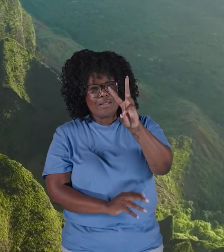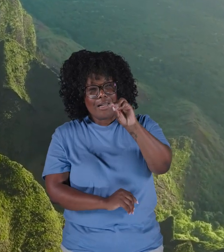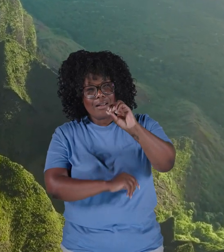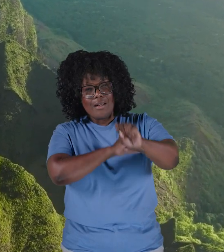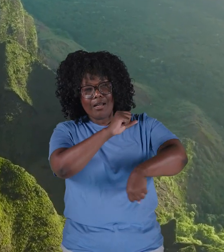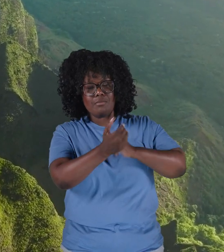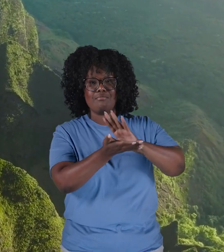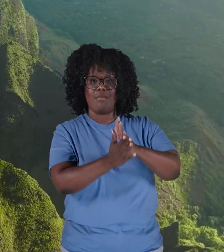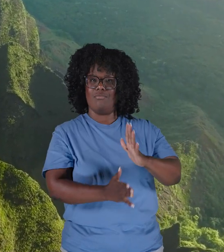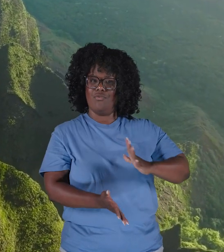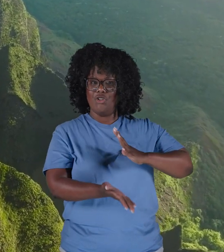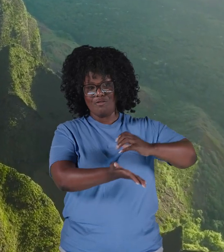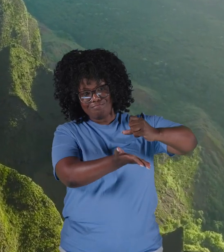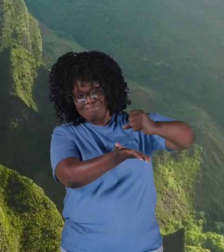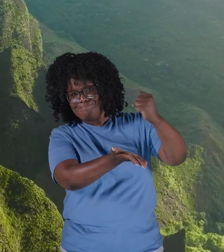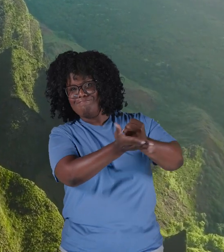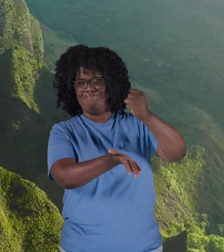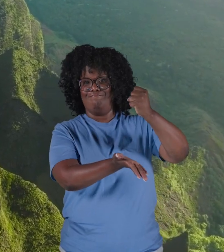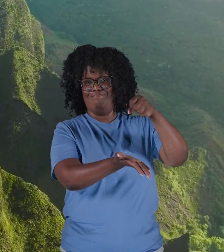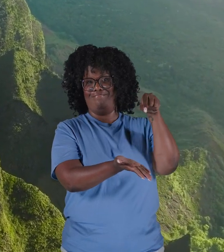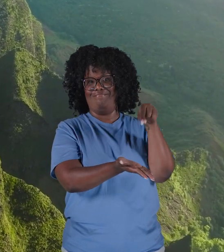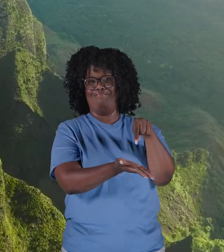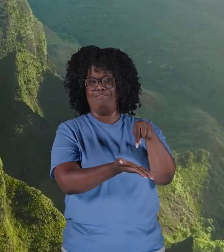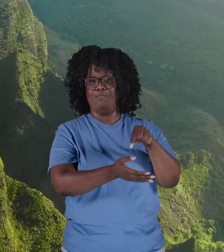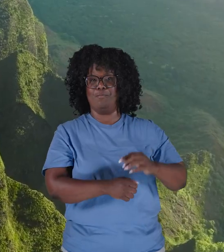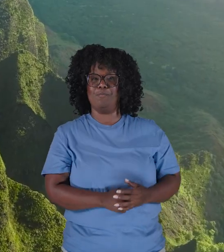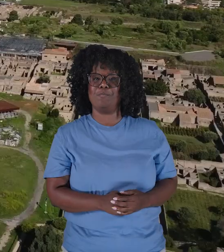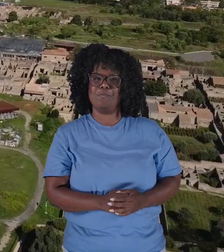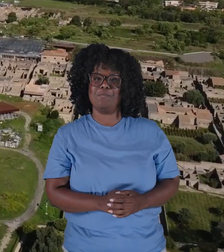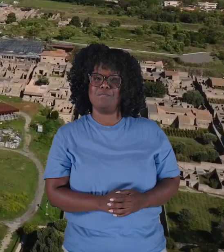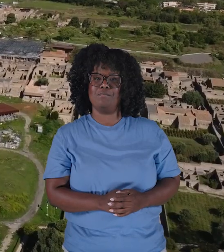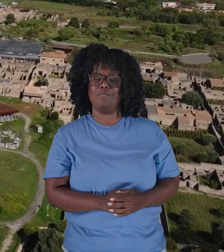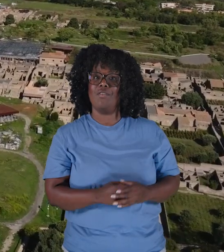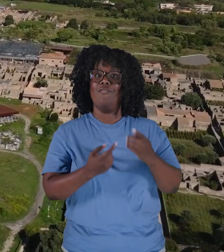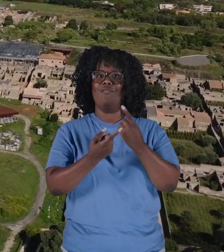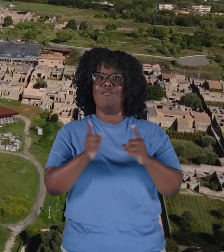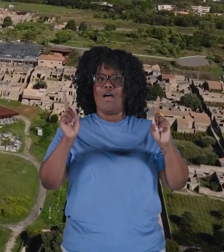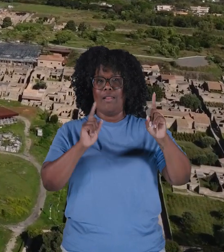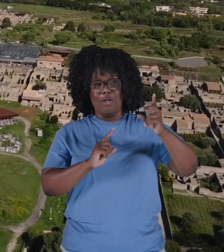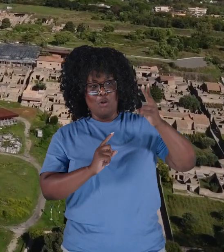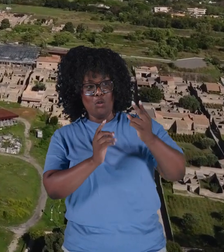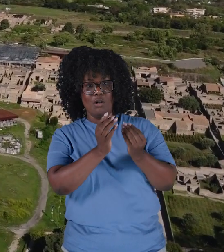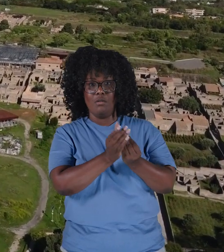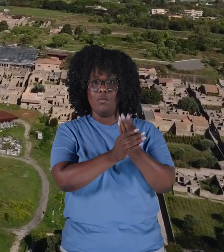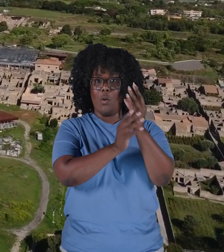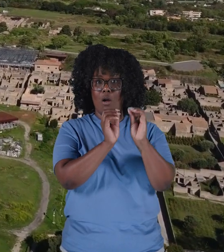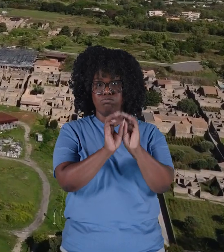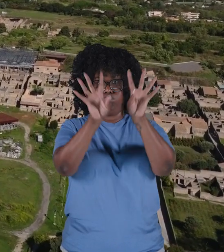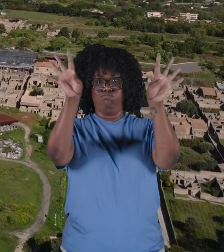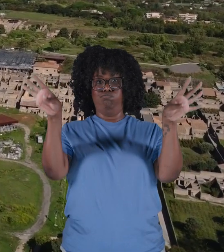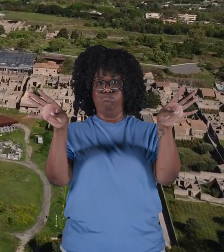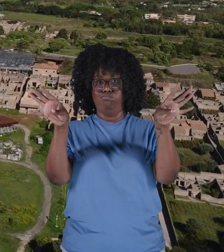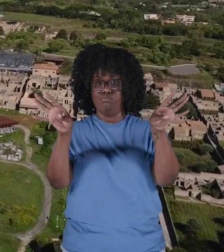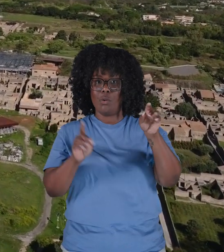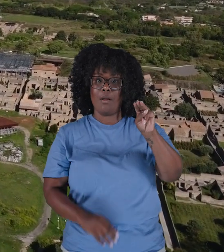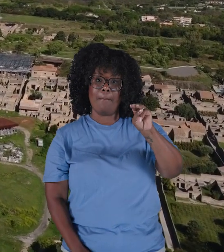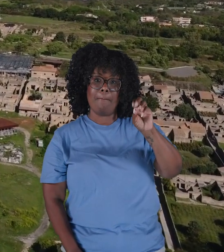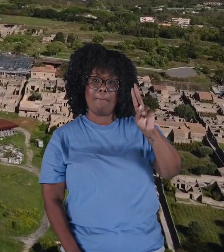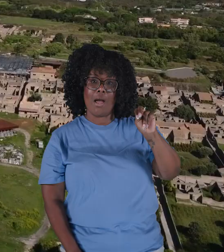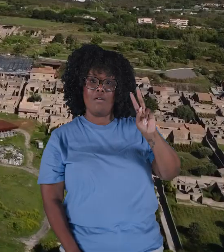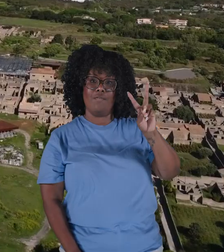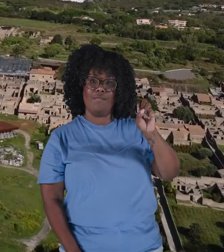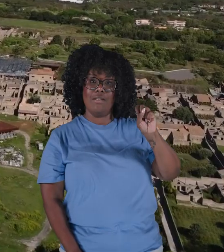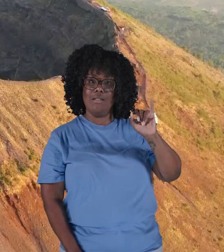took 60 years to achieve official statehood. Finally, the historic volcanic eruption of